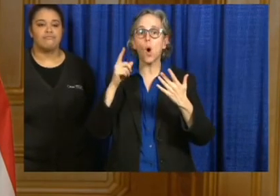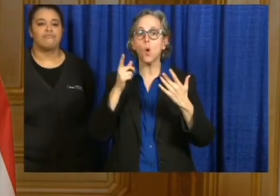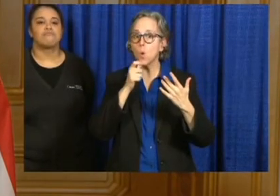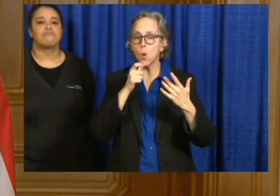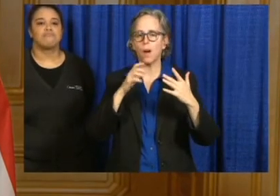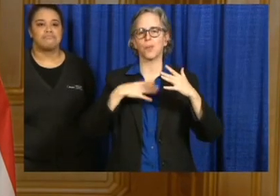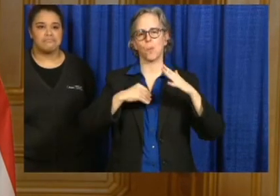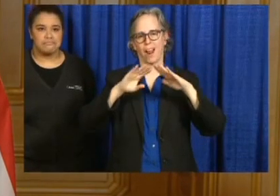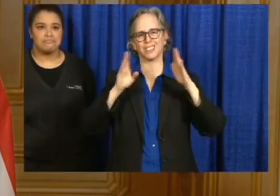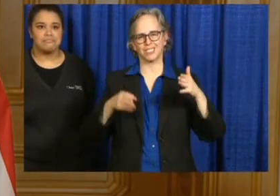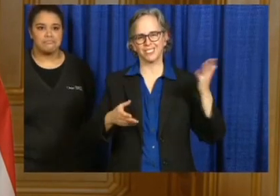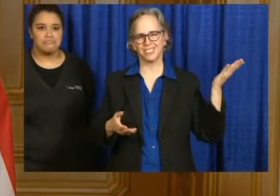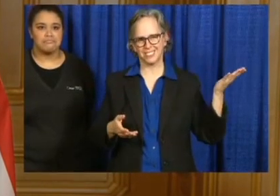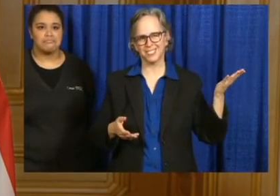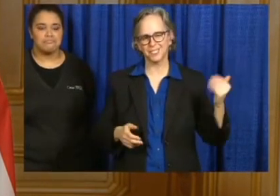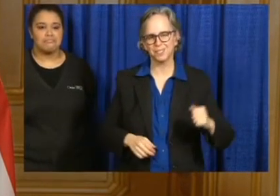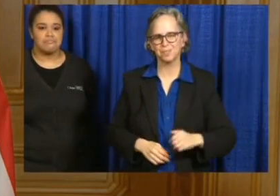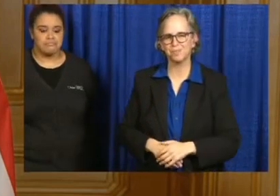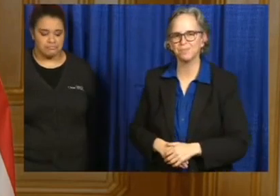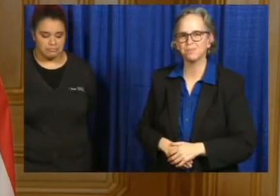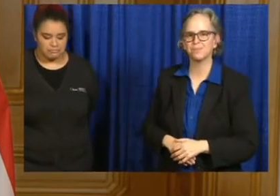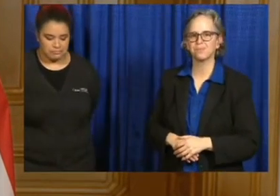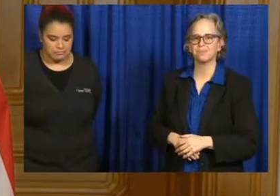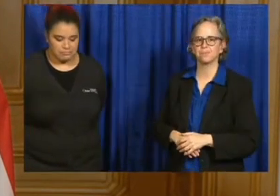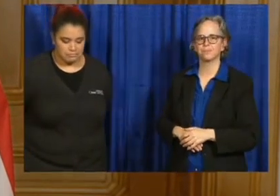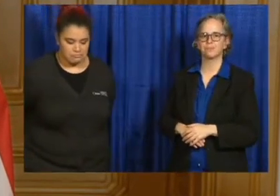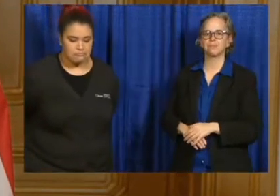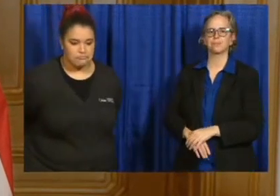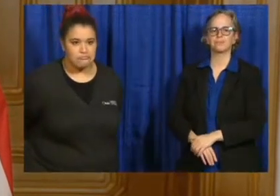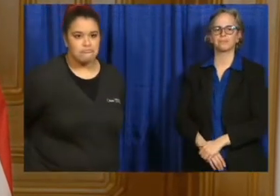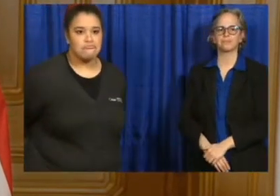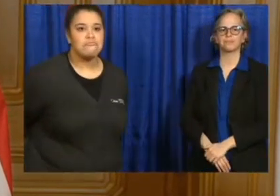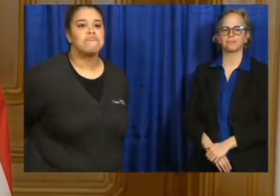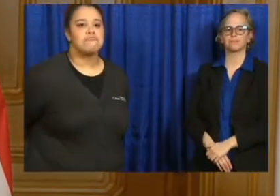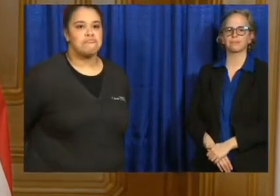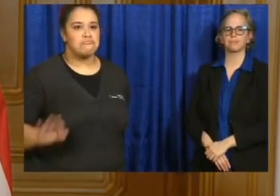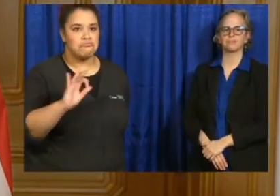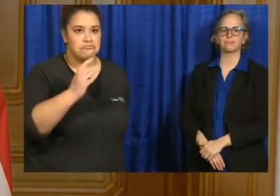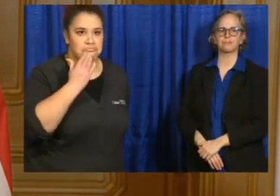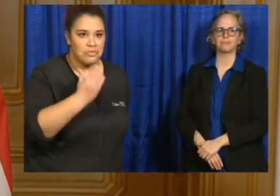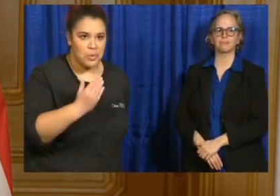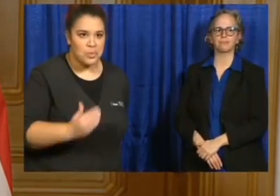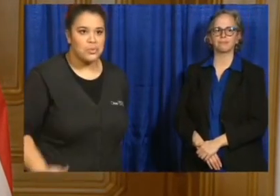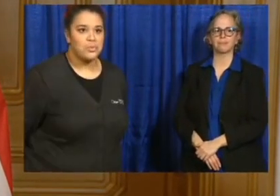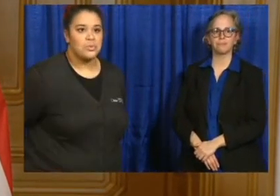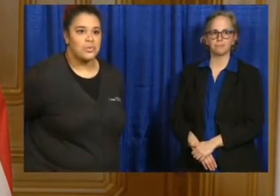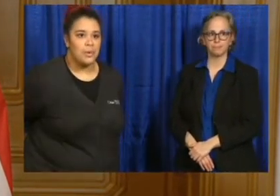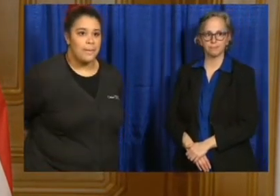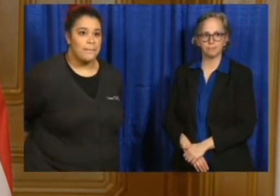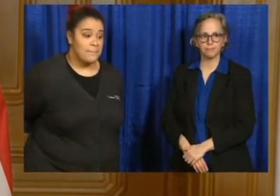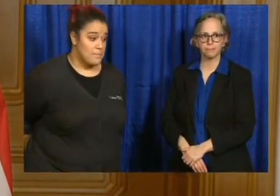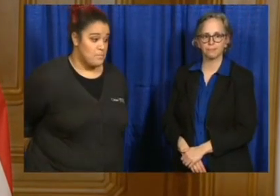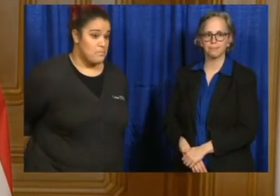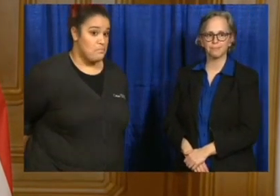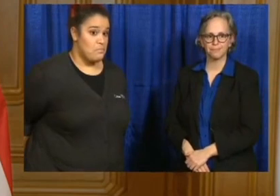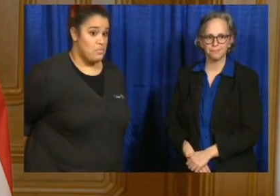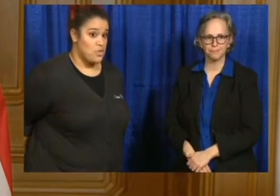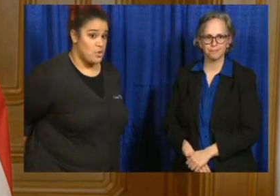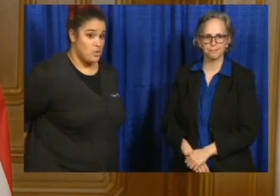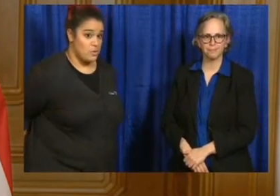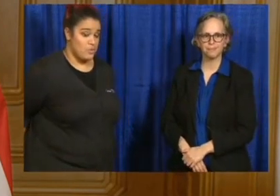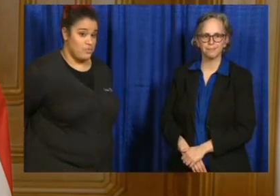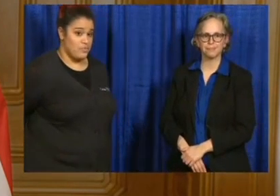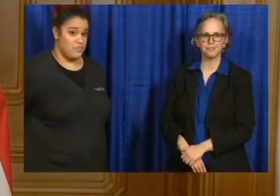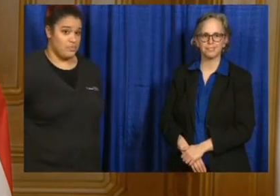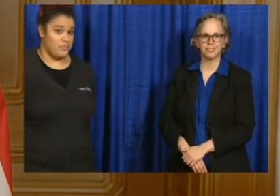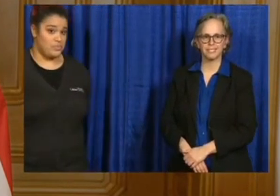you. We are down to about 6 minutes, so I'm going to try to. We see 3 of you out there, so we're going to try to do this as quick